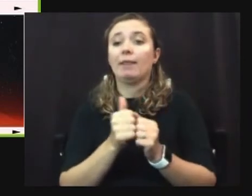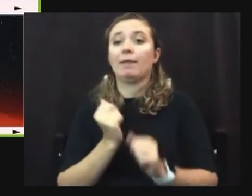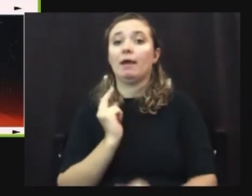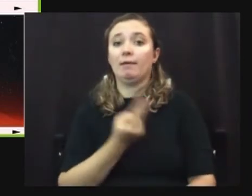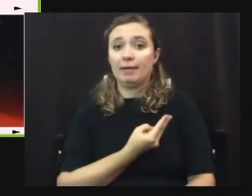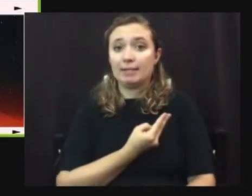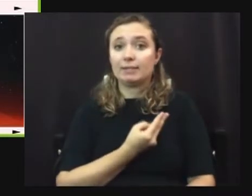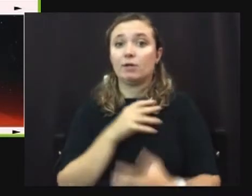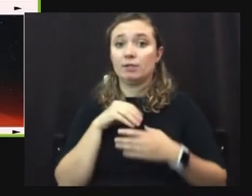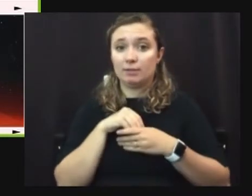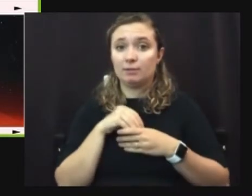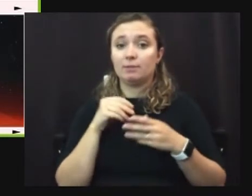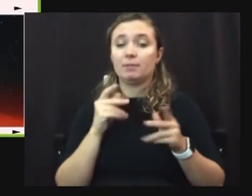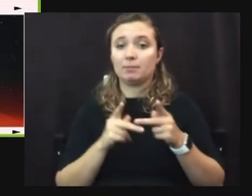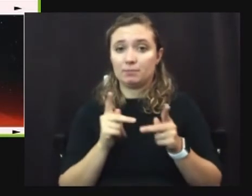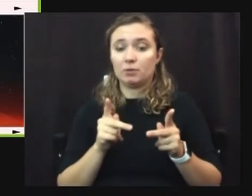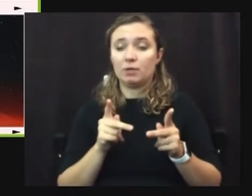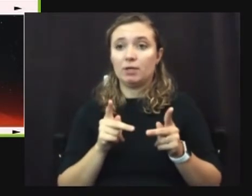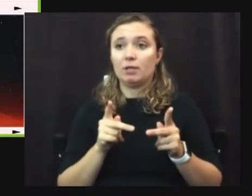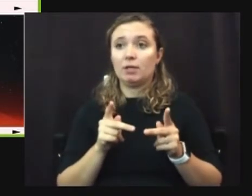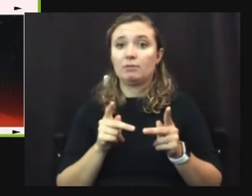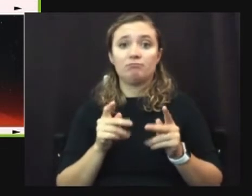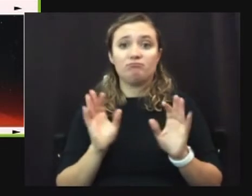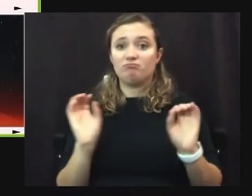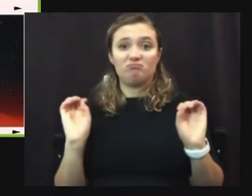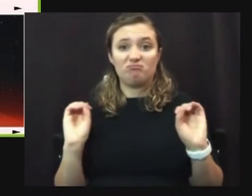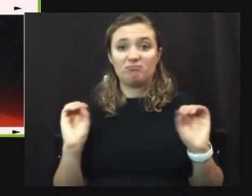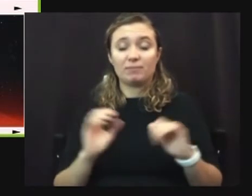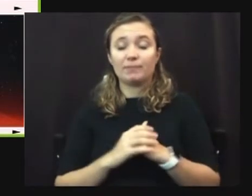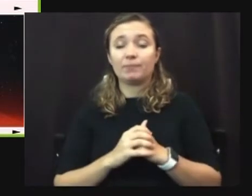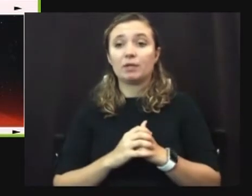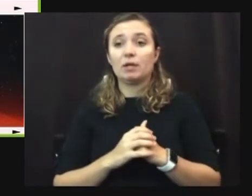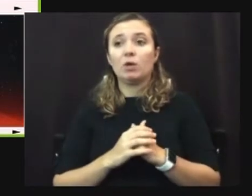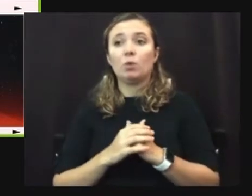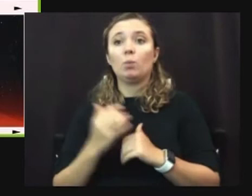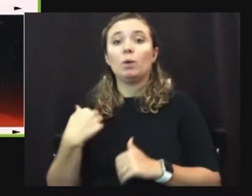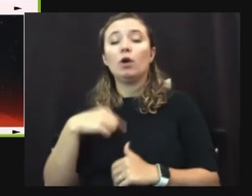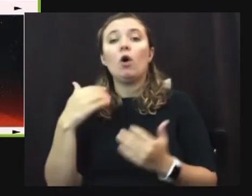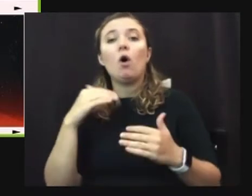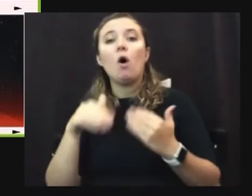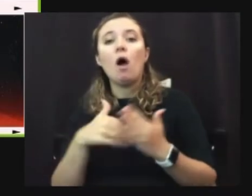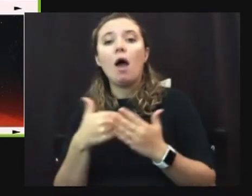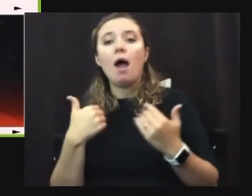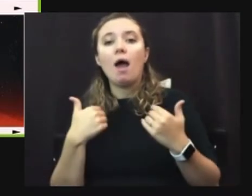are universal. You know, we all have that reflex of empathy. If a